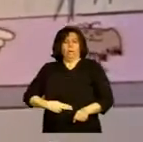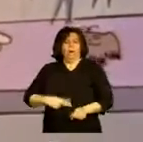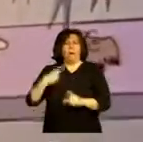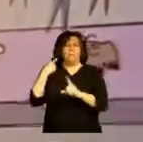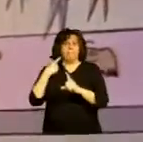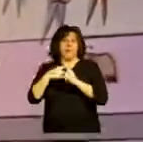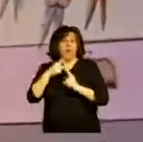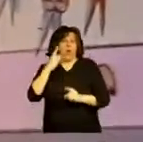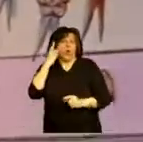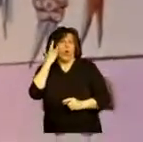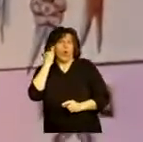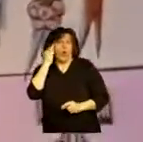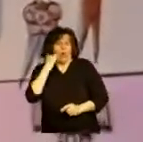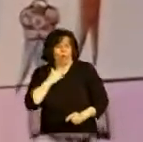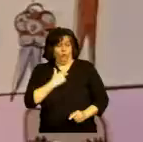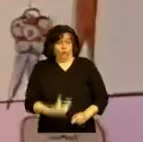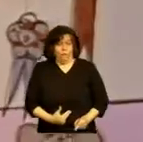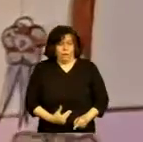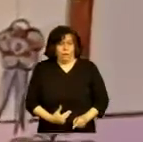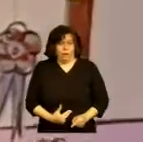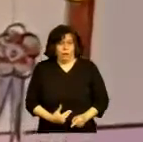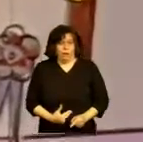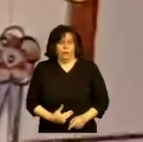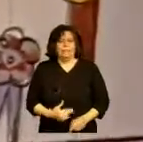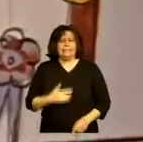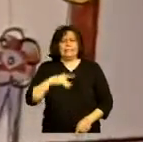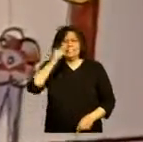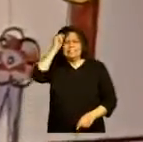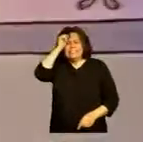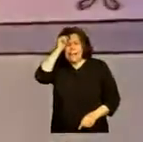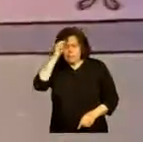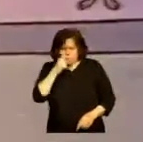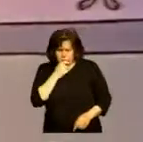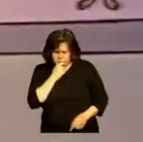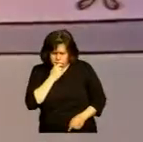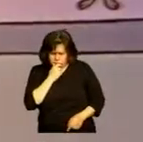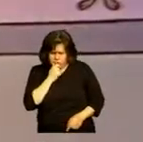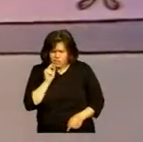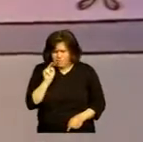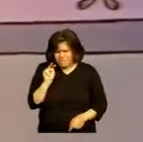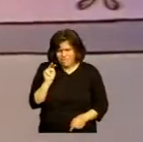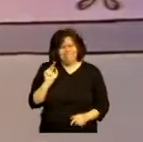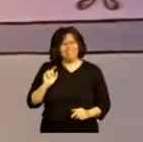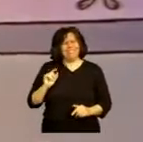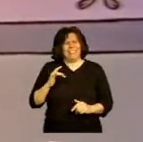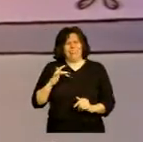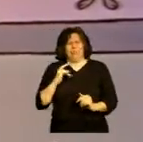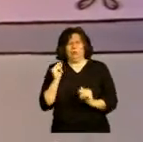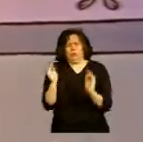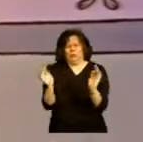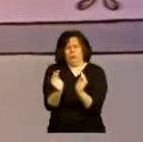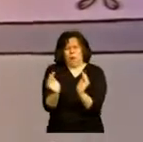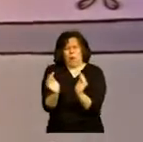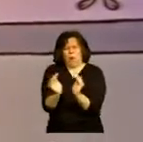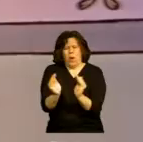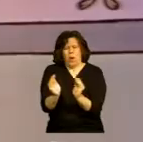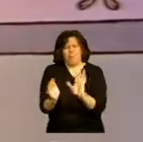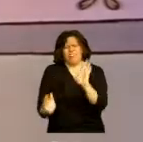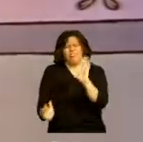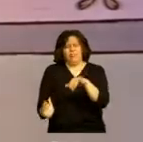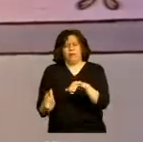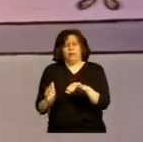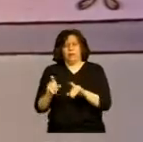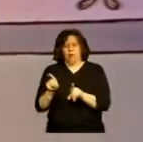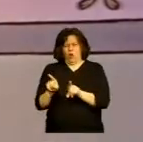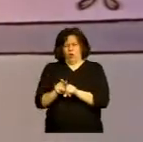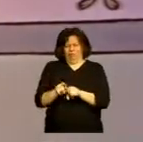continued, has won 2 blue ribbons and a gold ribbon. But after looking him over, Tommy thought